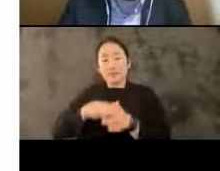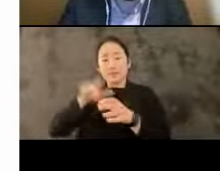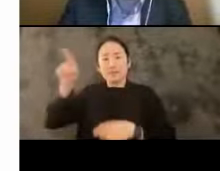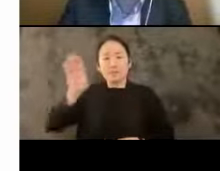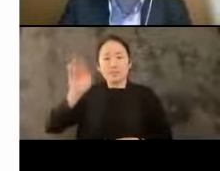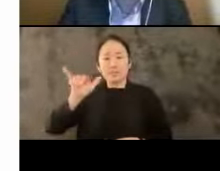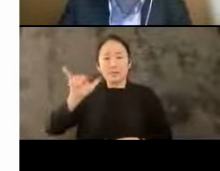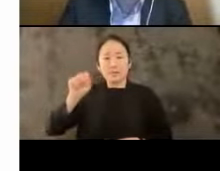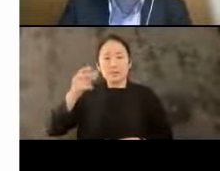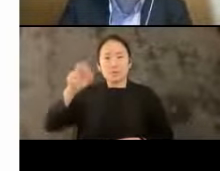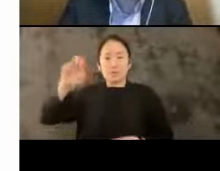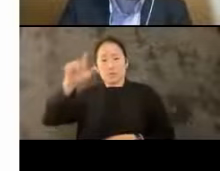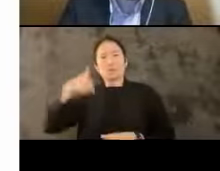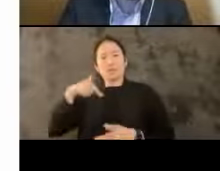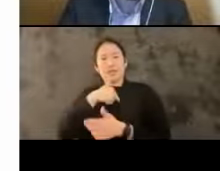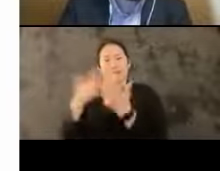serve.